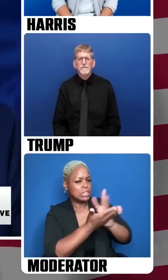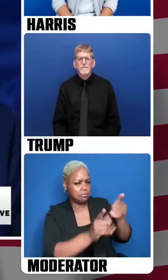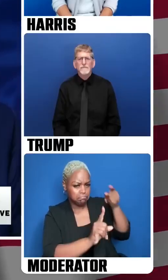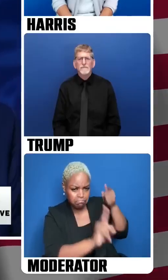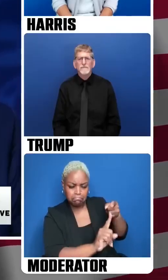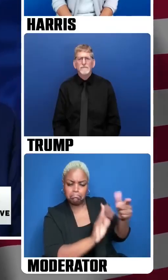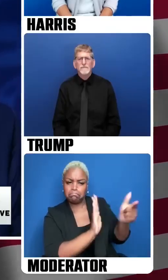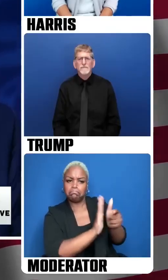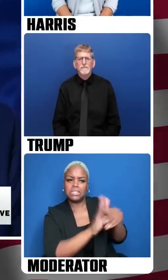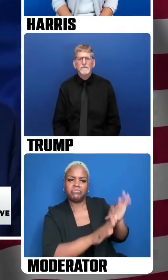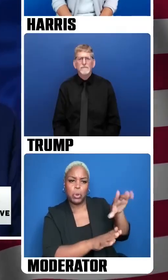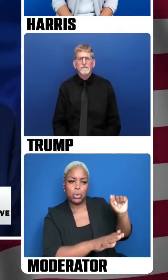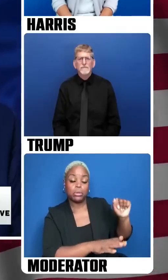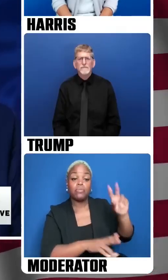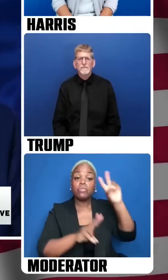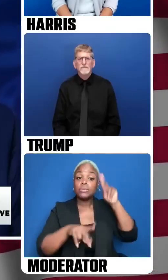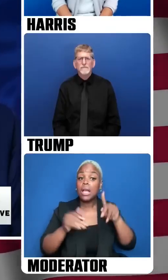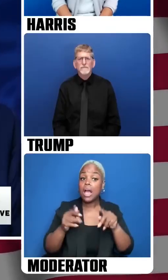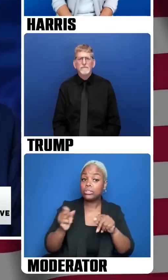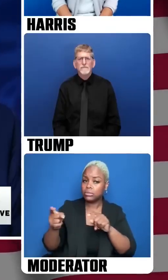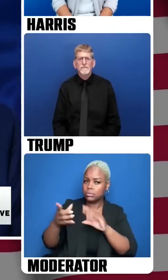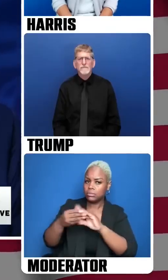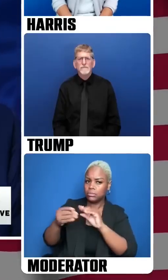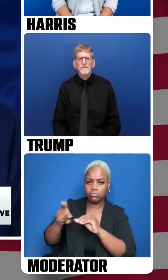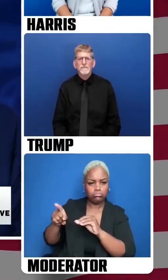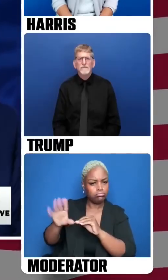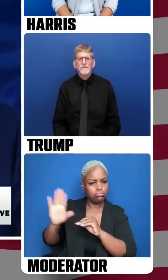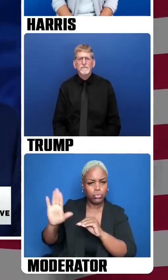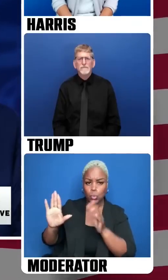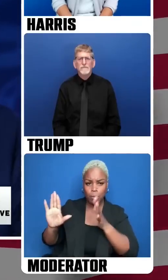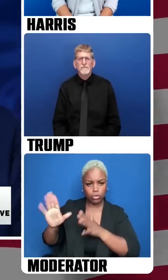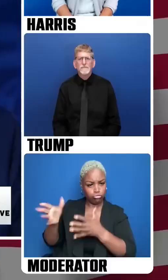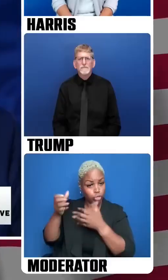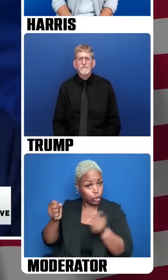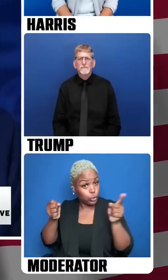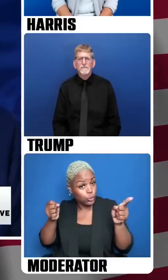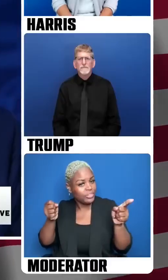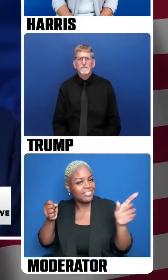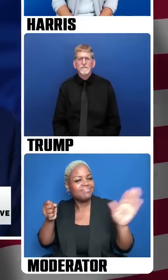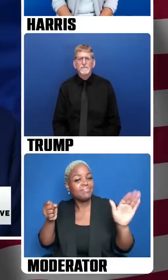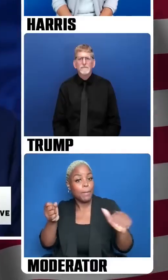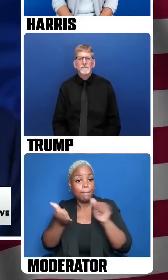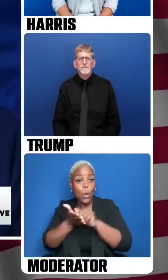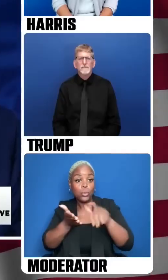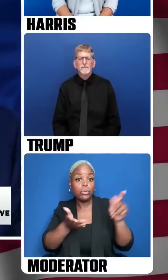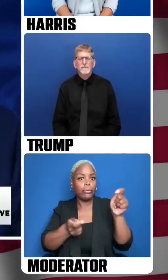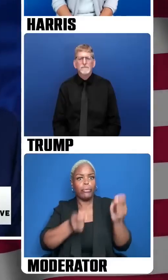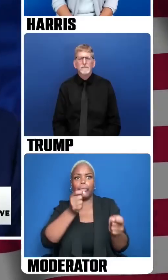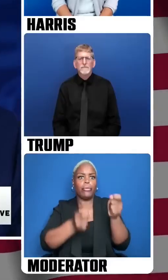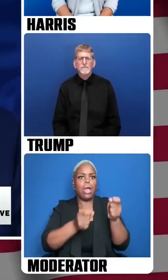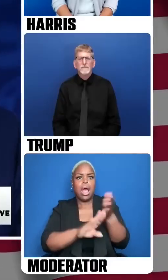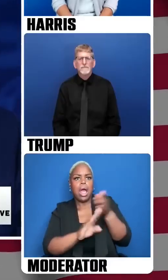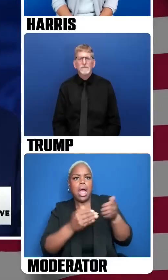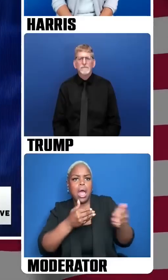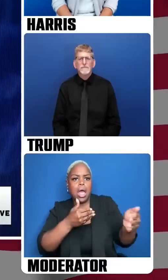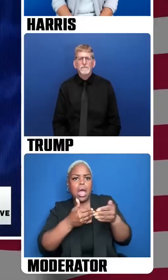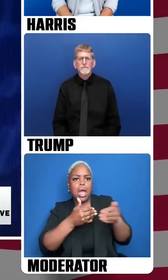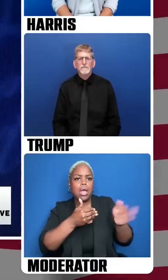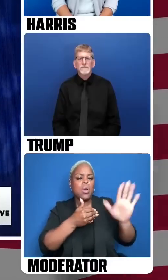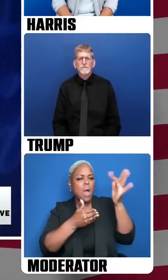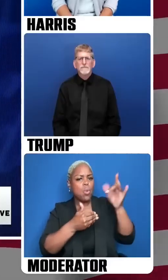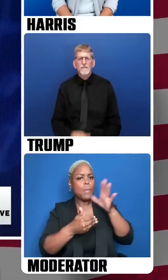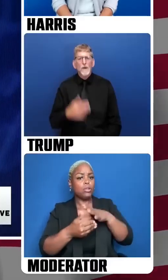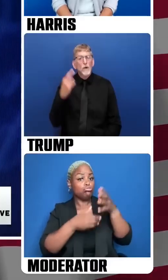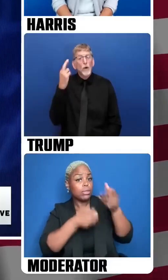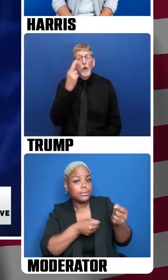the issue of abortion because you've changed your position so many times. Therefore, why should they trust you? Well, the reason I'm doing that vote